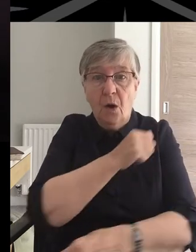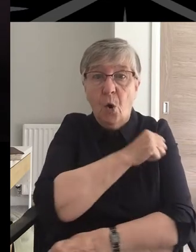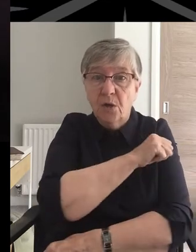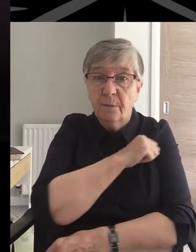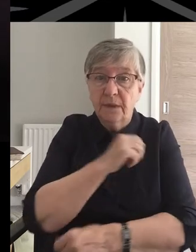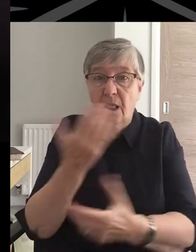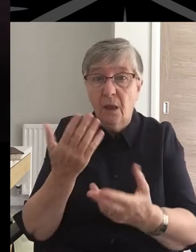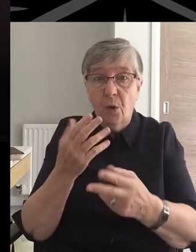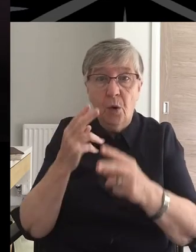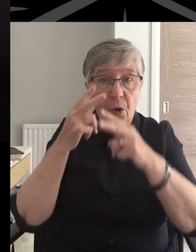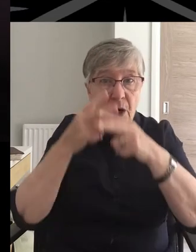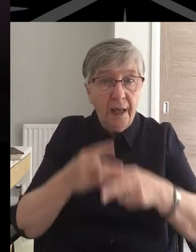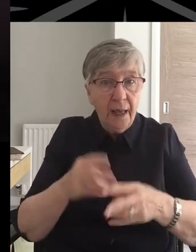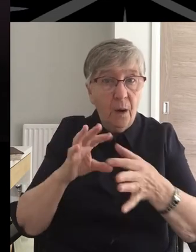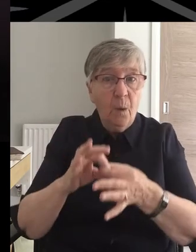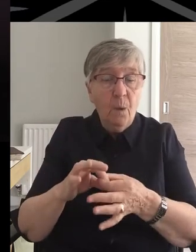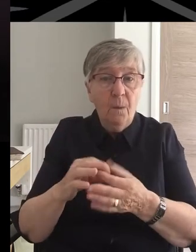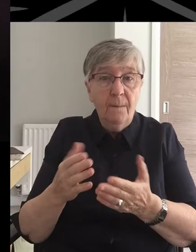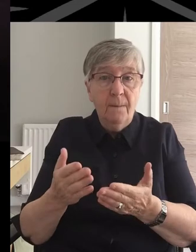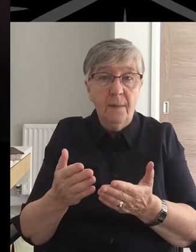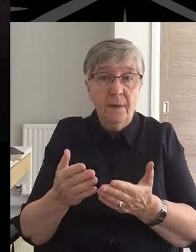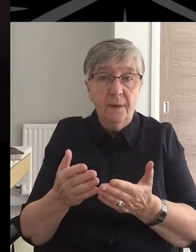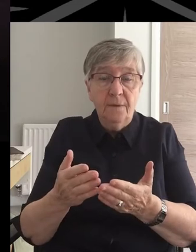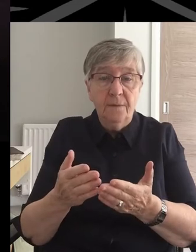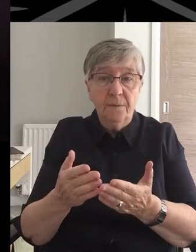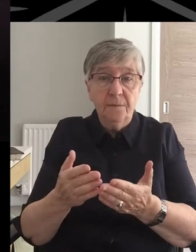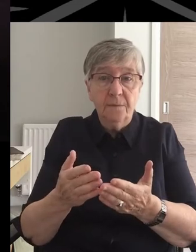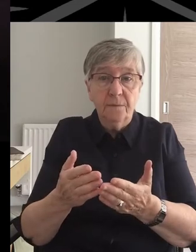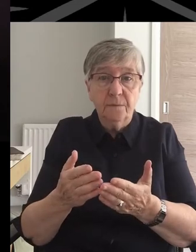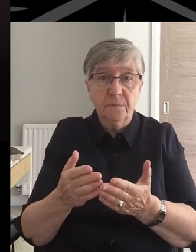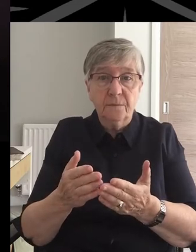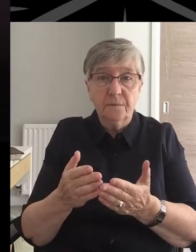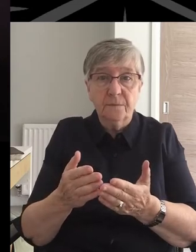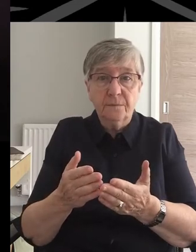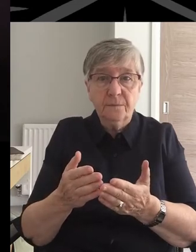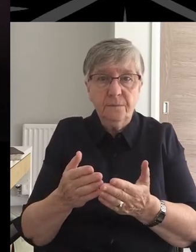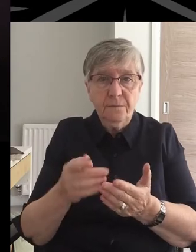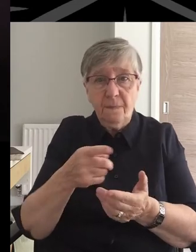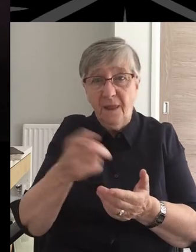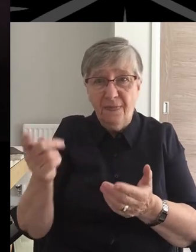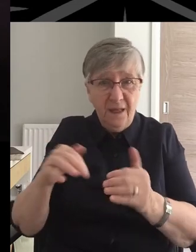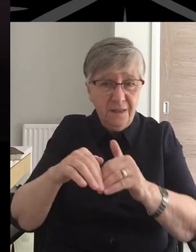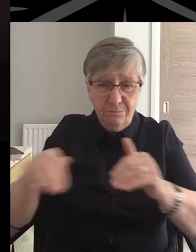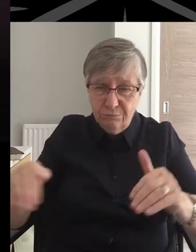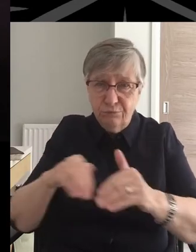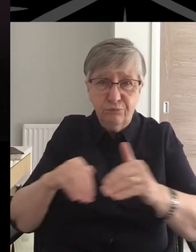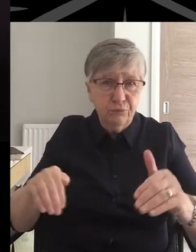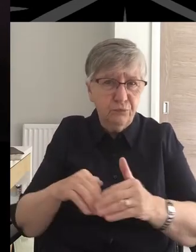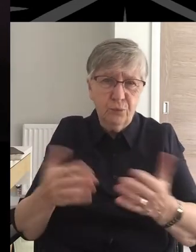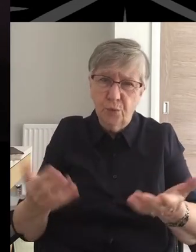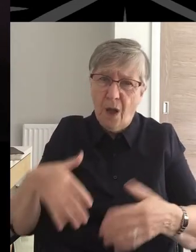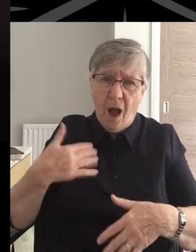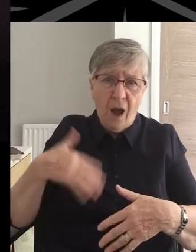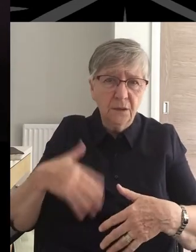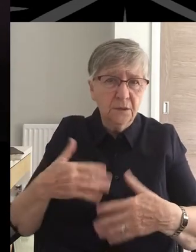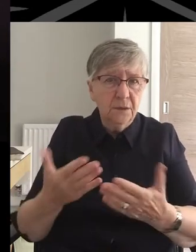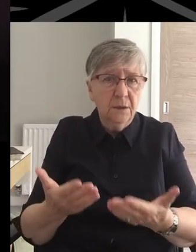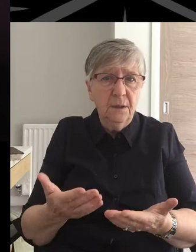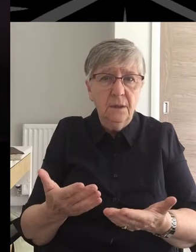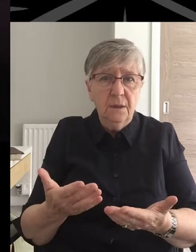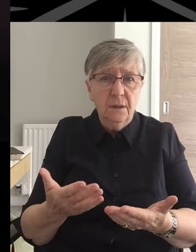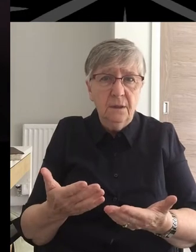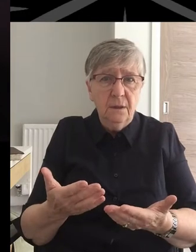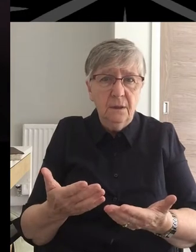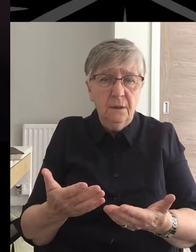going to their work in the care home or wherever. And these dislocations are, of course, sore. They're painful,